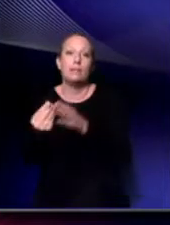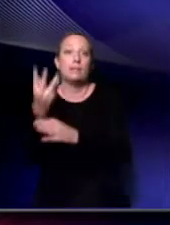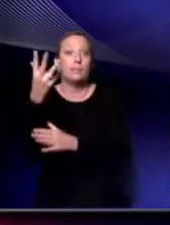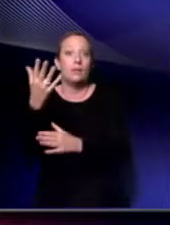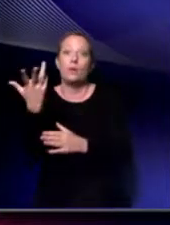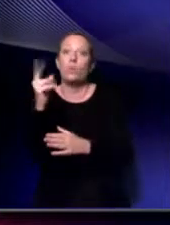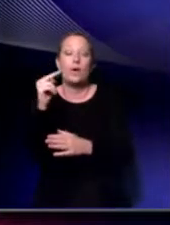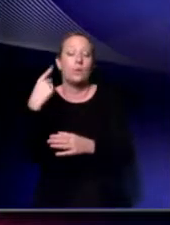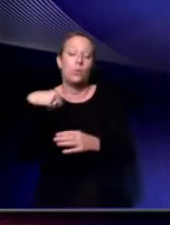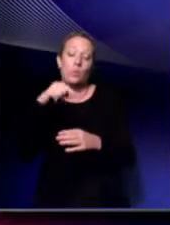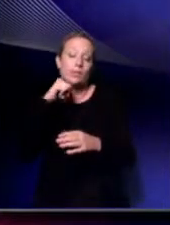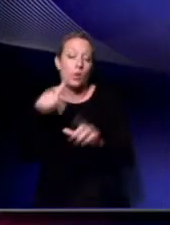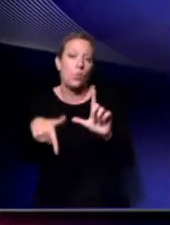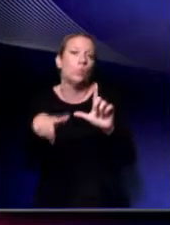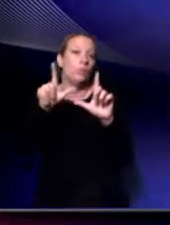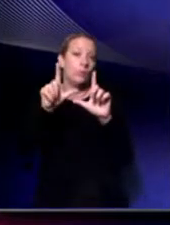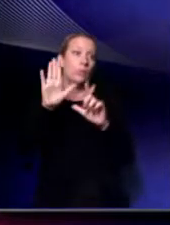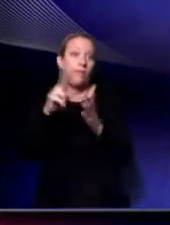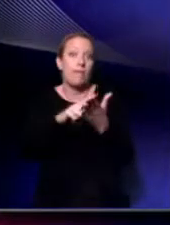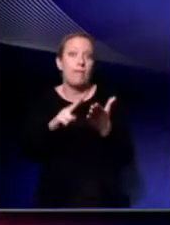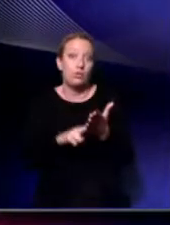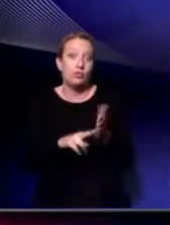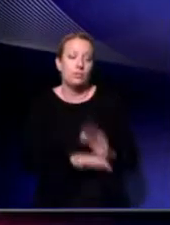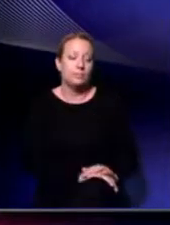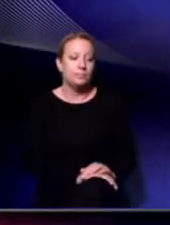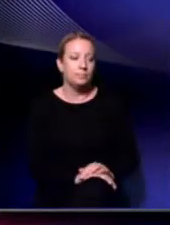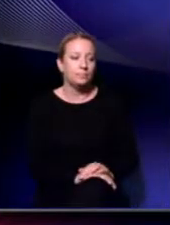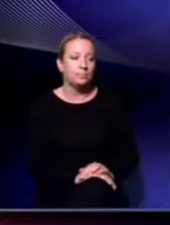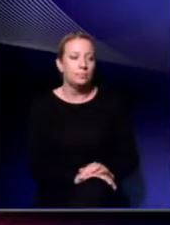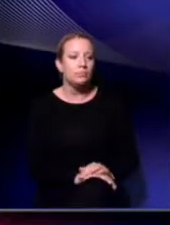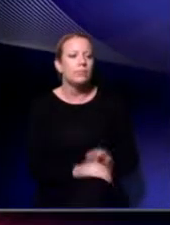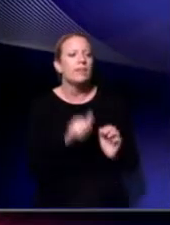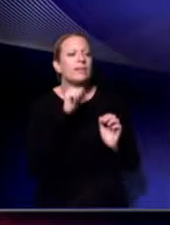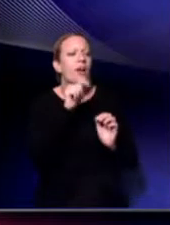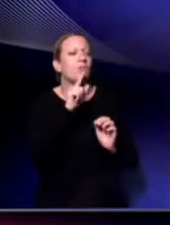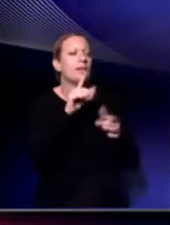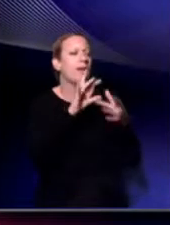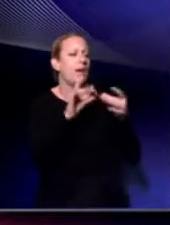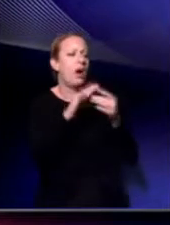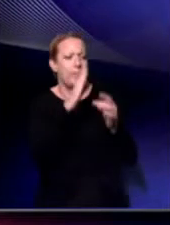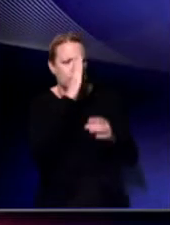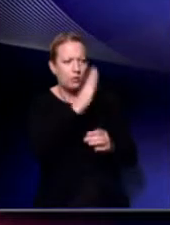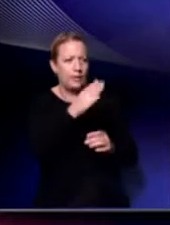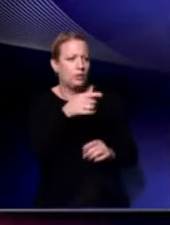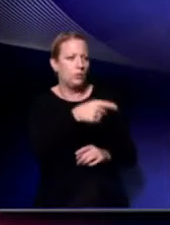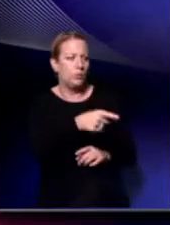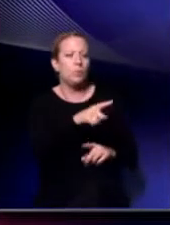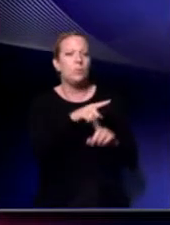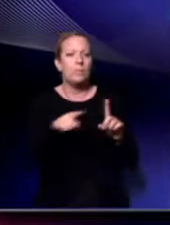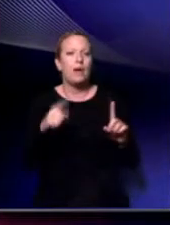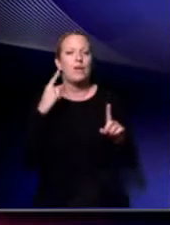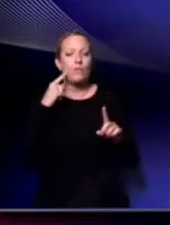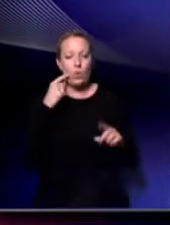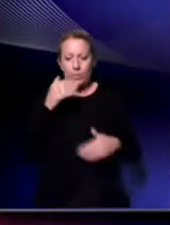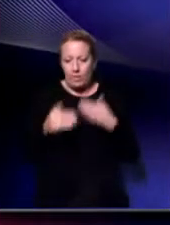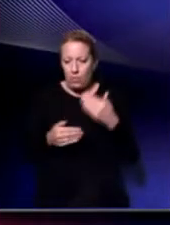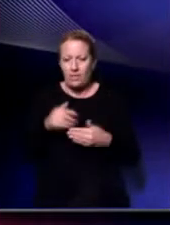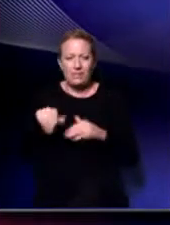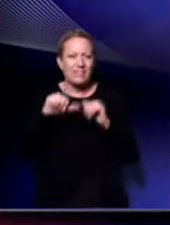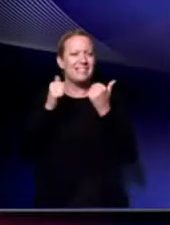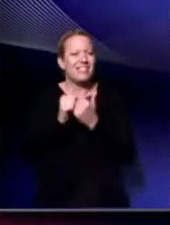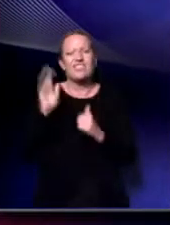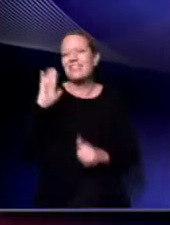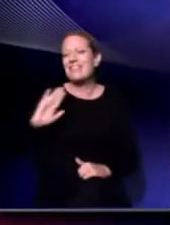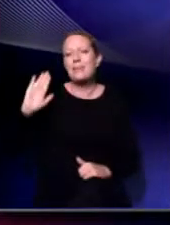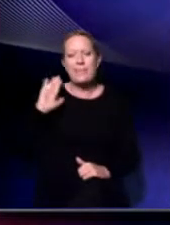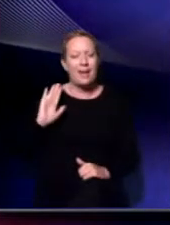that. So, and that's not a comment on you, that's a comment on on the process of the agency in the past,